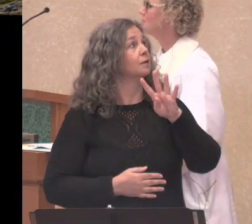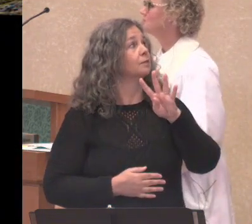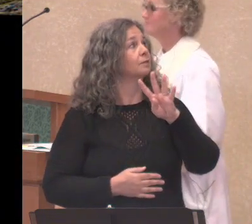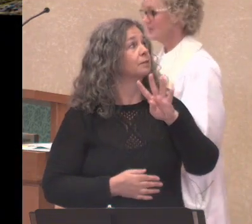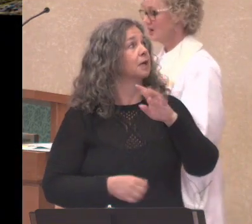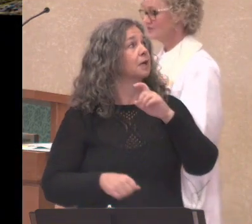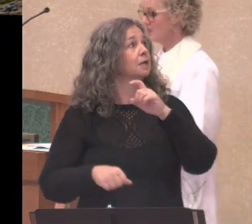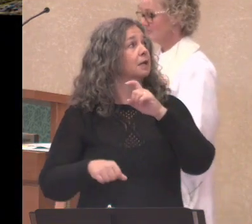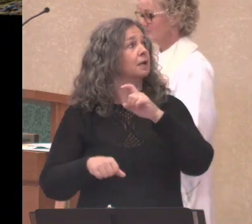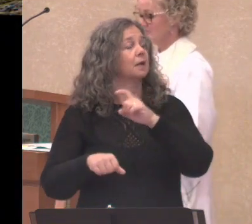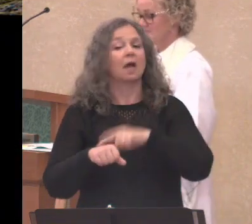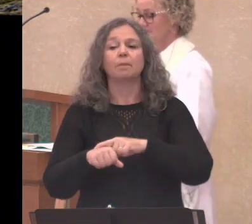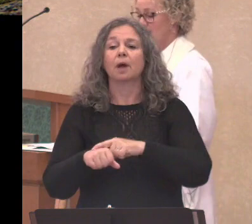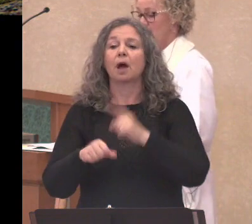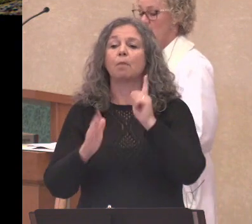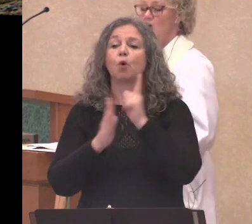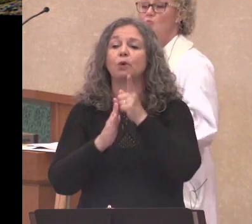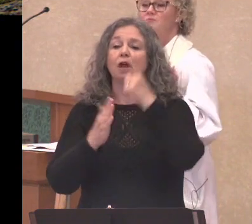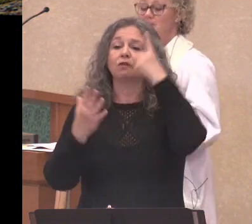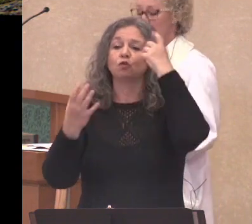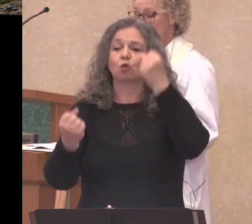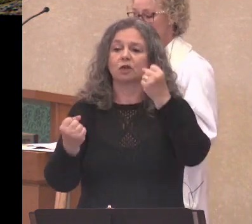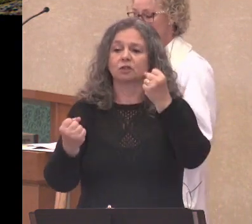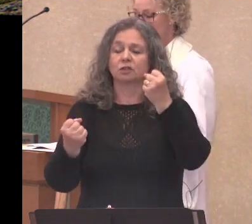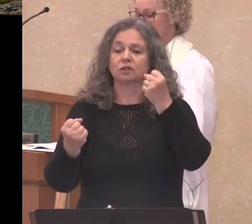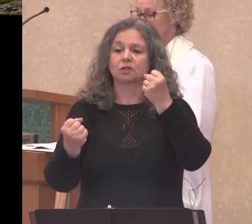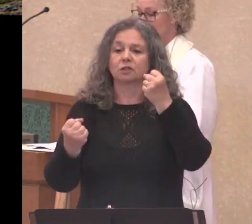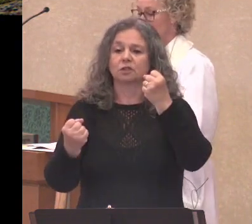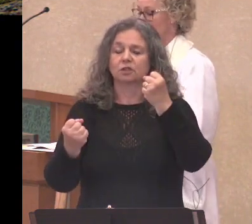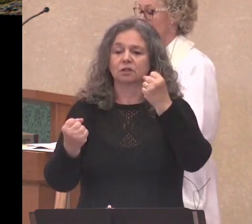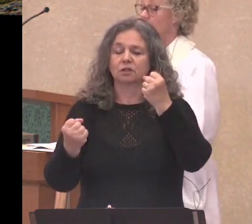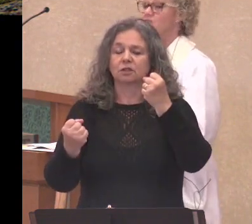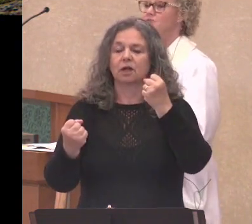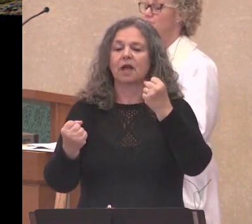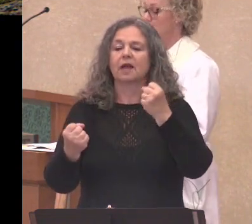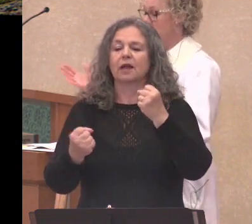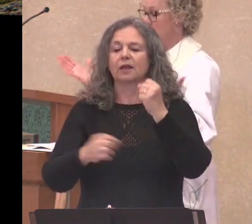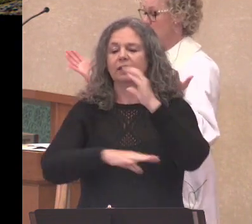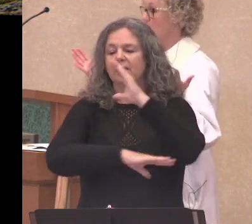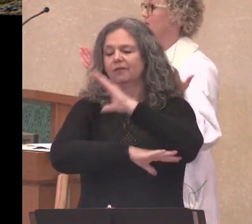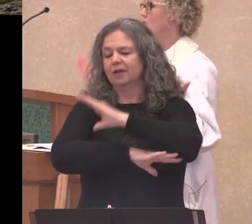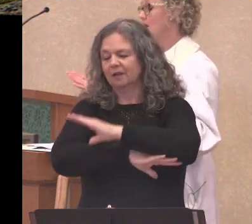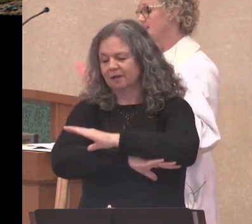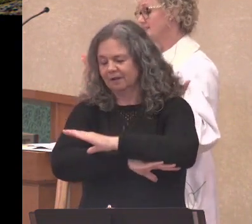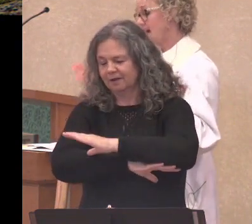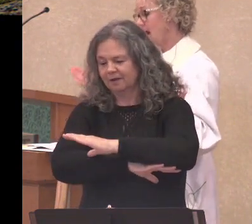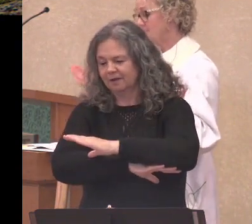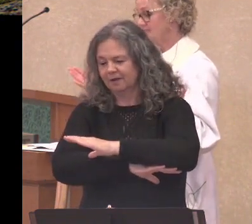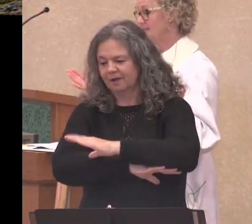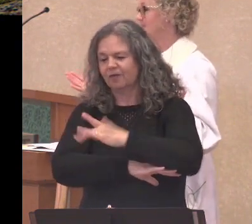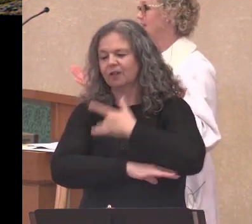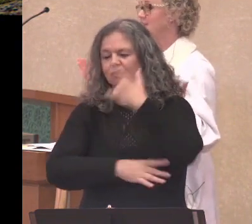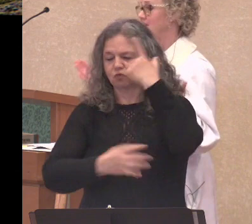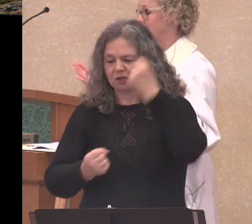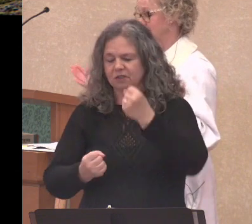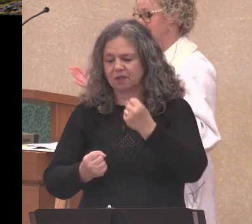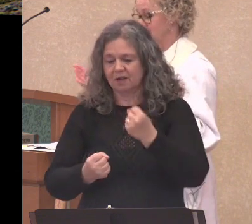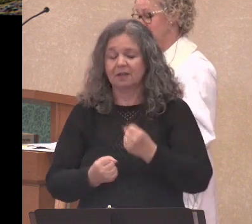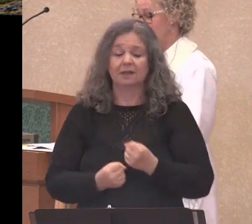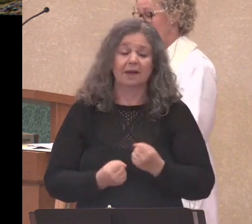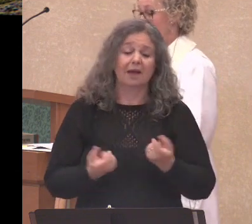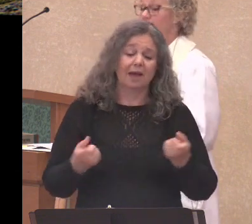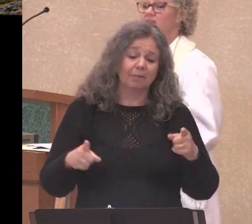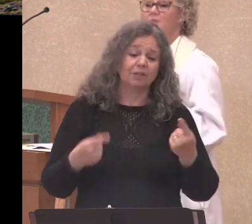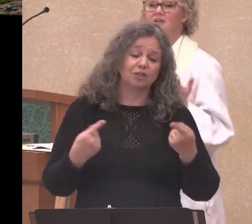a moment of trust. When we close the day with trust, we surrender what we wanted to happen that day, but it